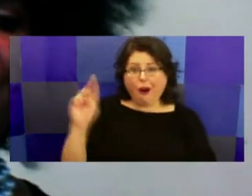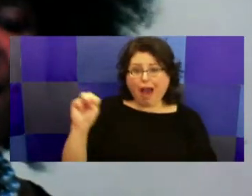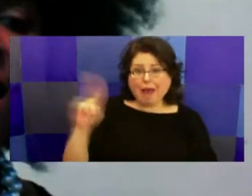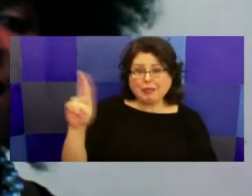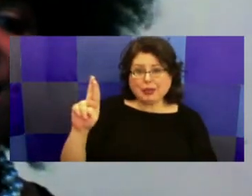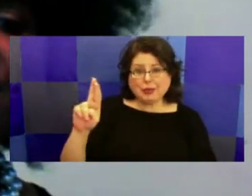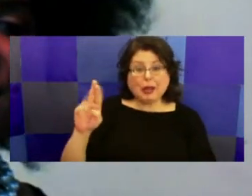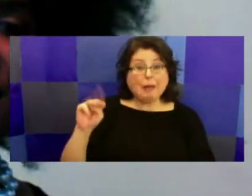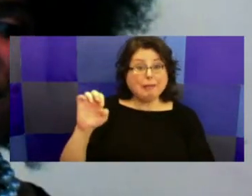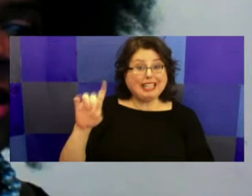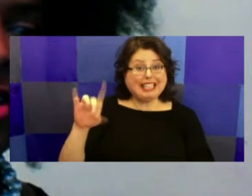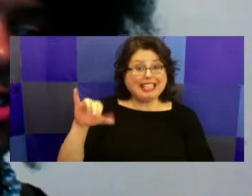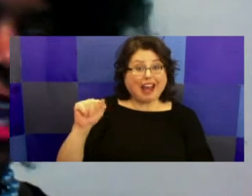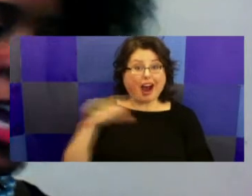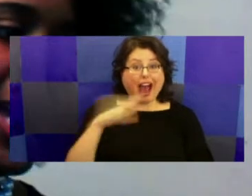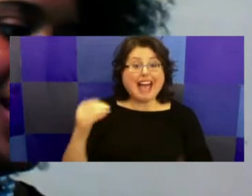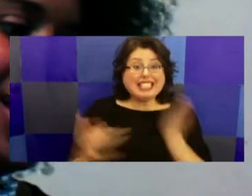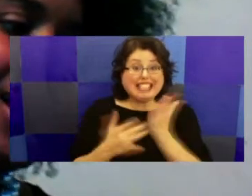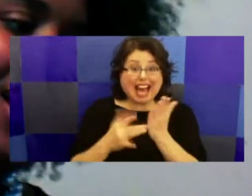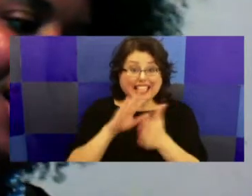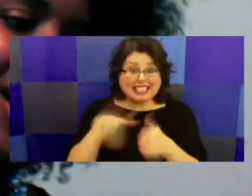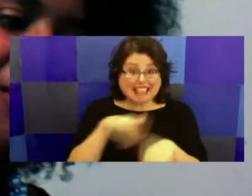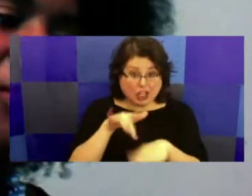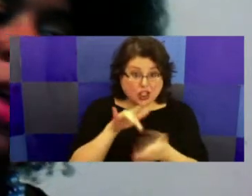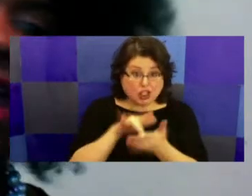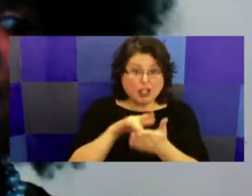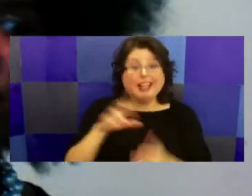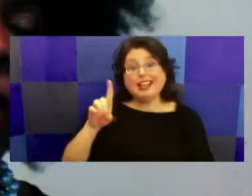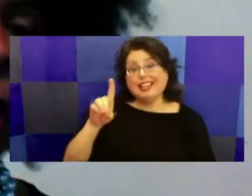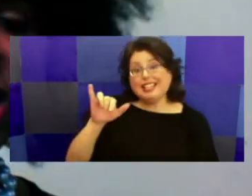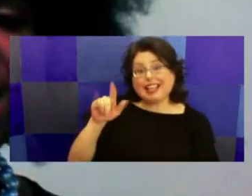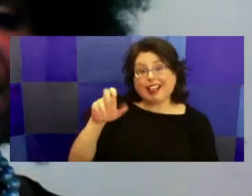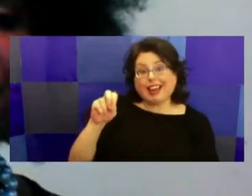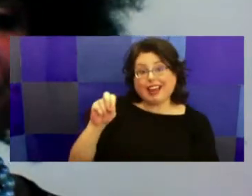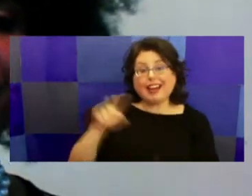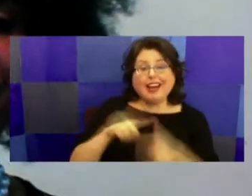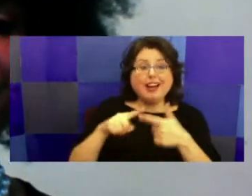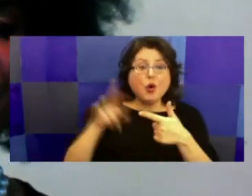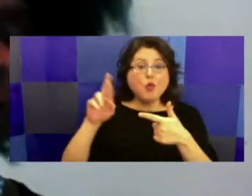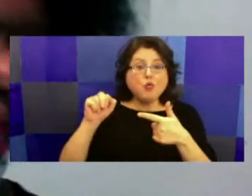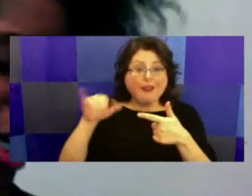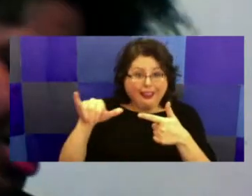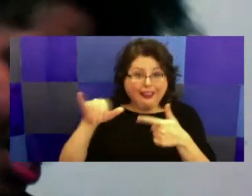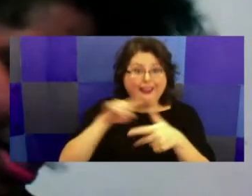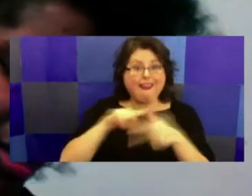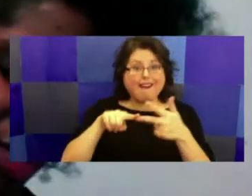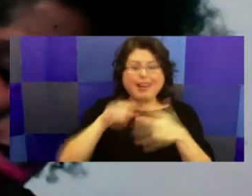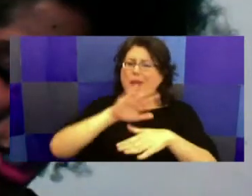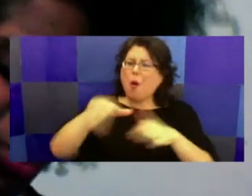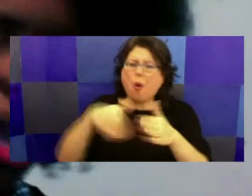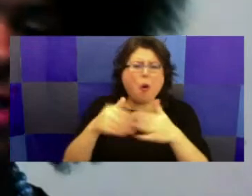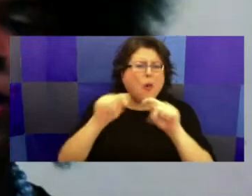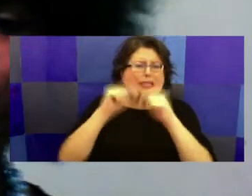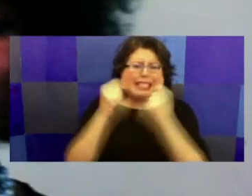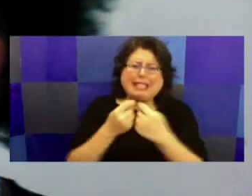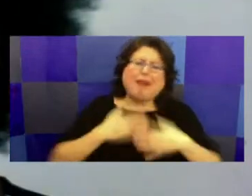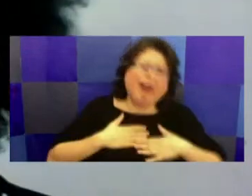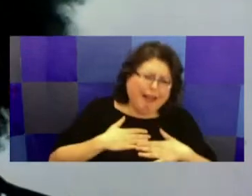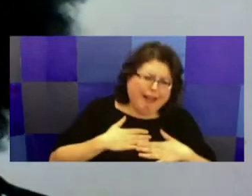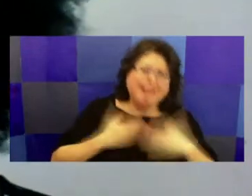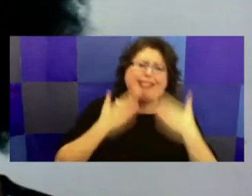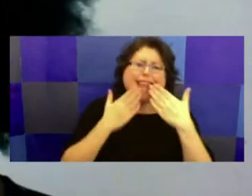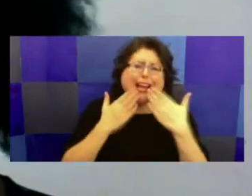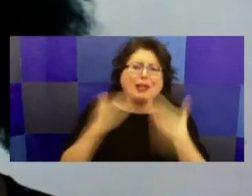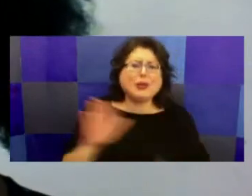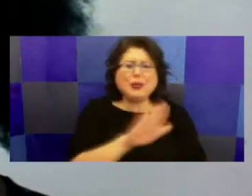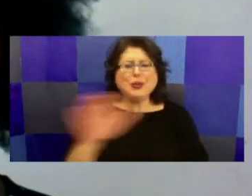centers, Dylan, Ray, the whole team. Again, we could not have done this without their support. There's